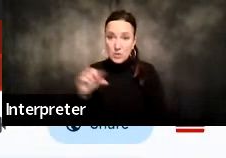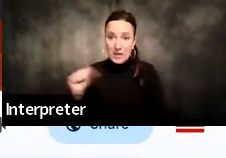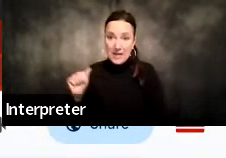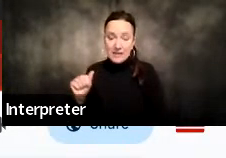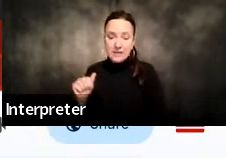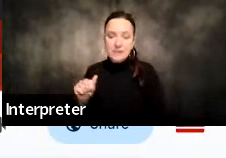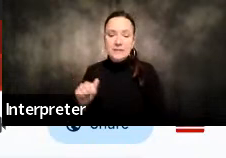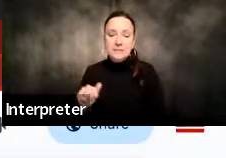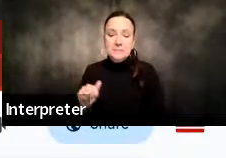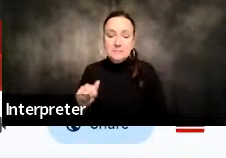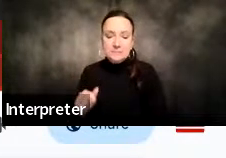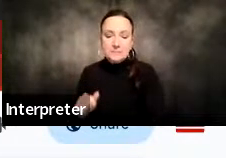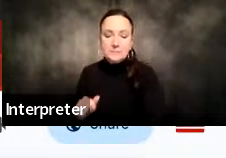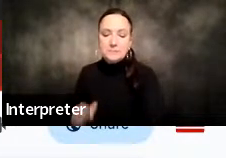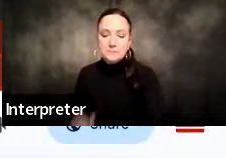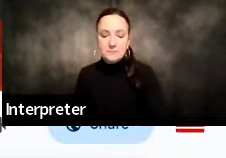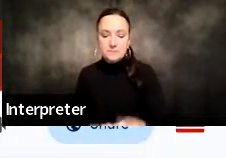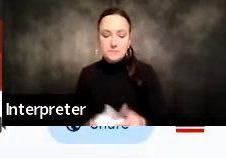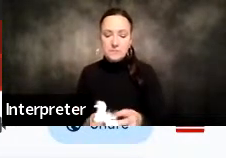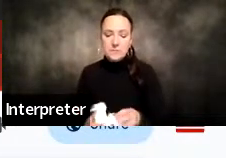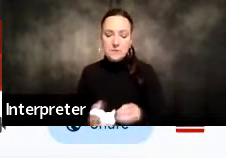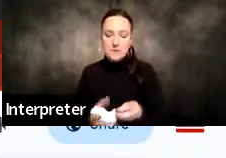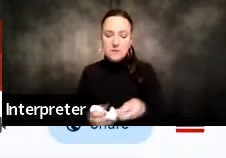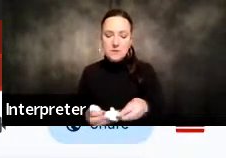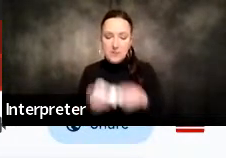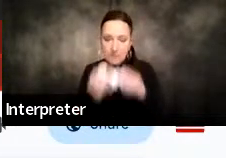properly displayed to the rest of the public, we would appreciate it.